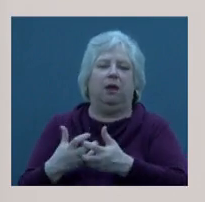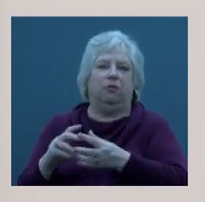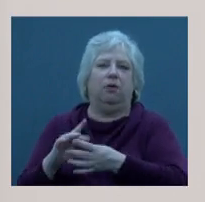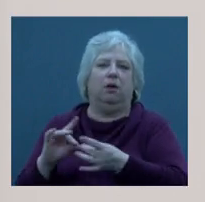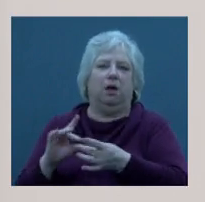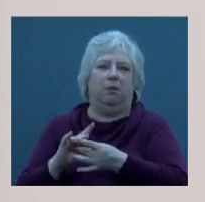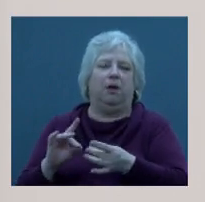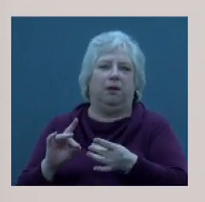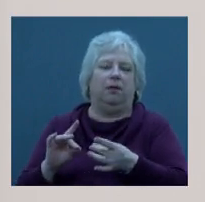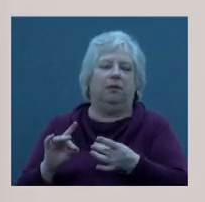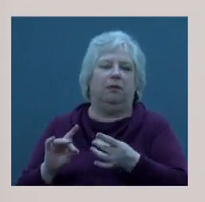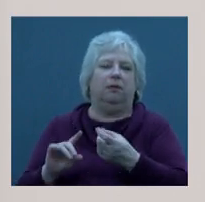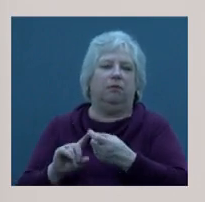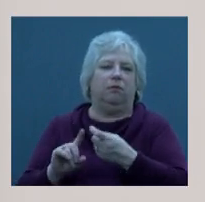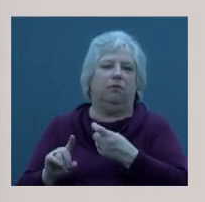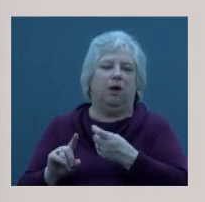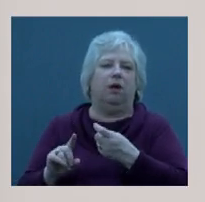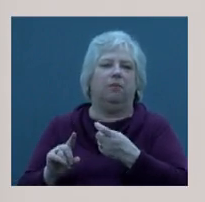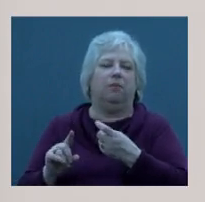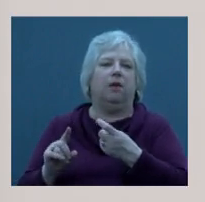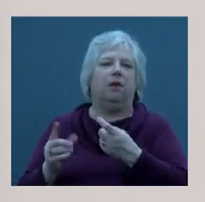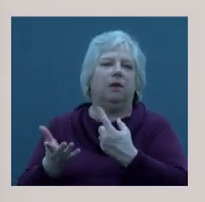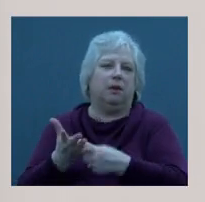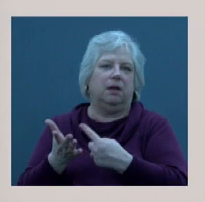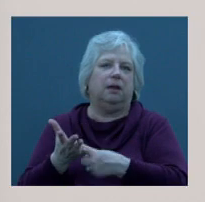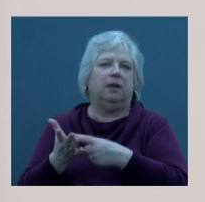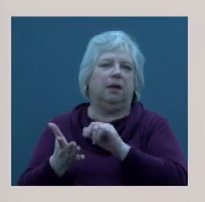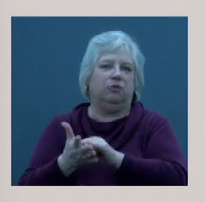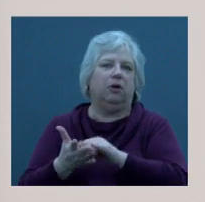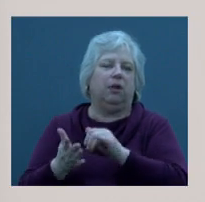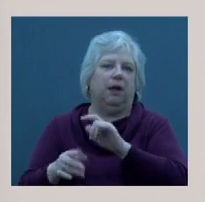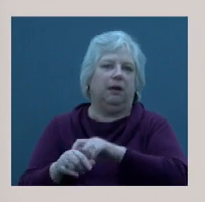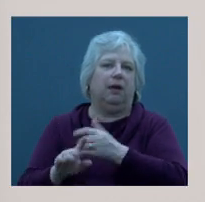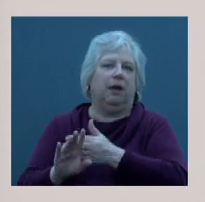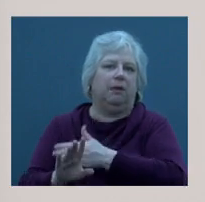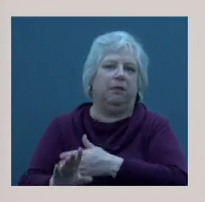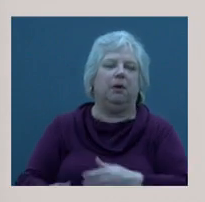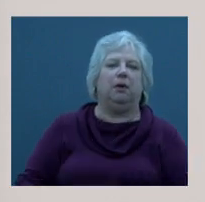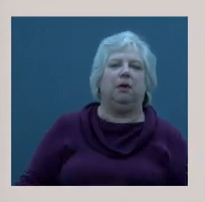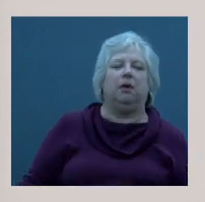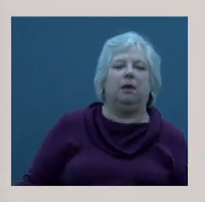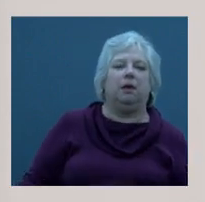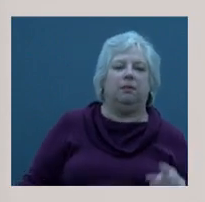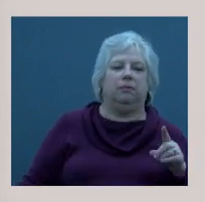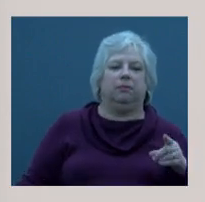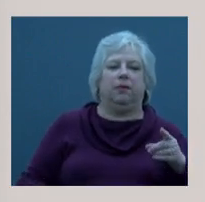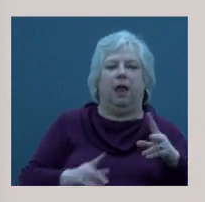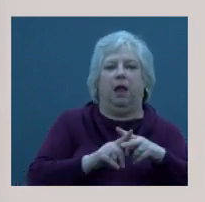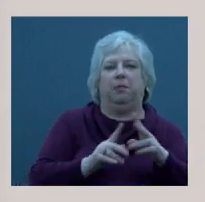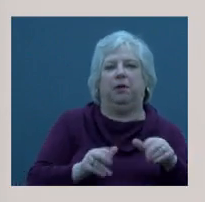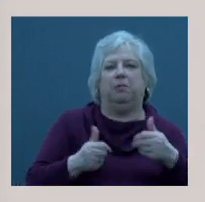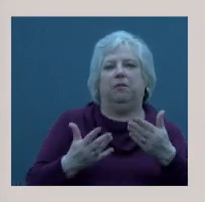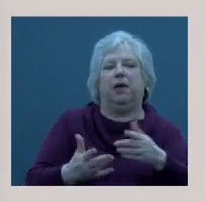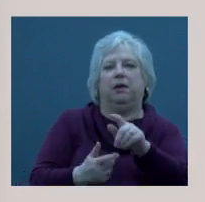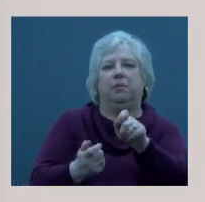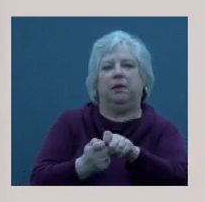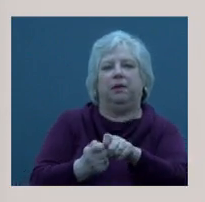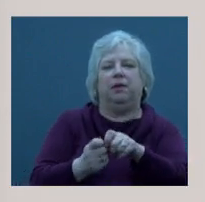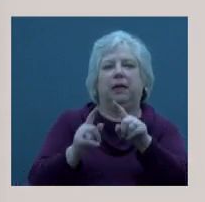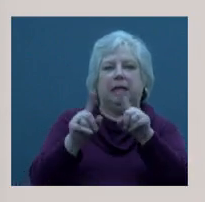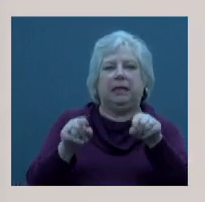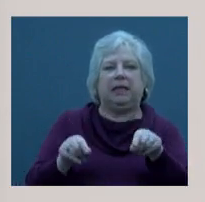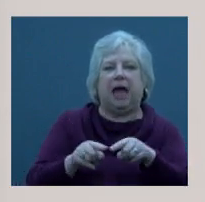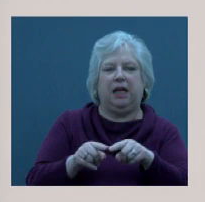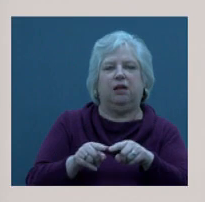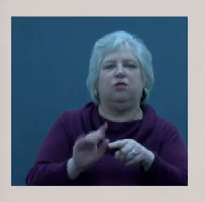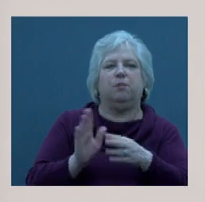the pertinent issues that were brought up at that point. They have provided a specific signage